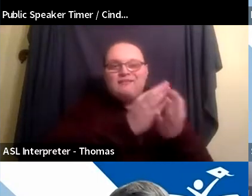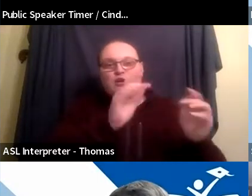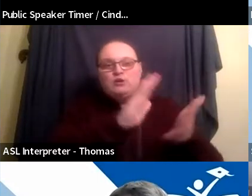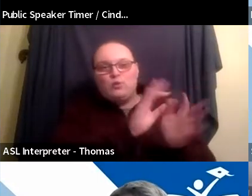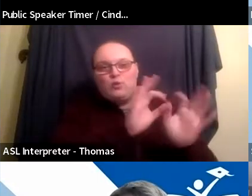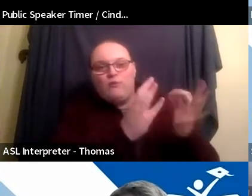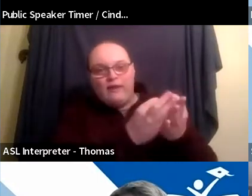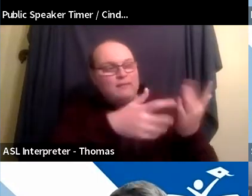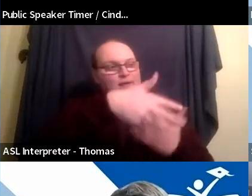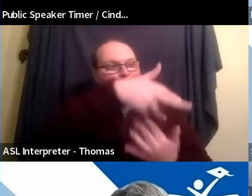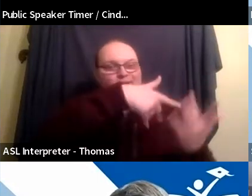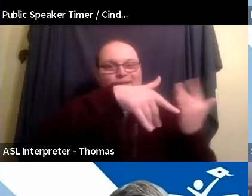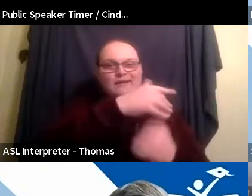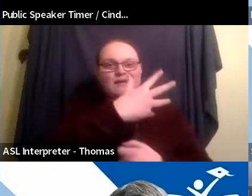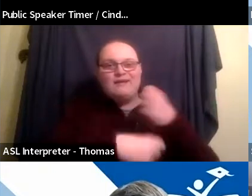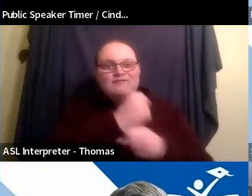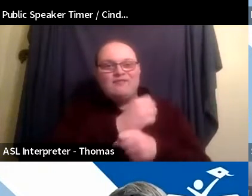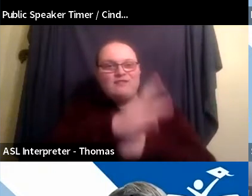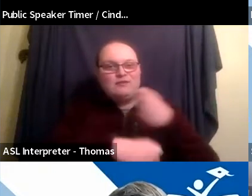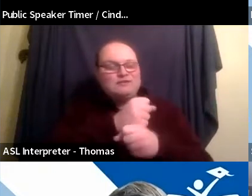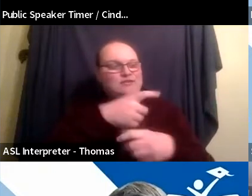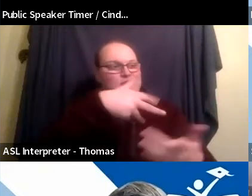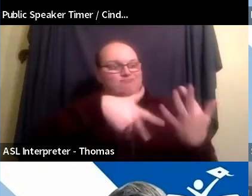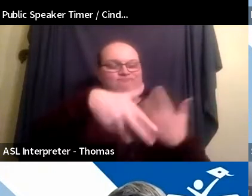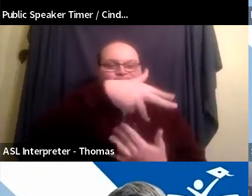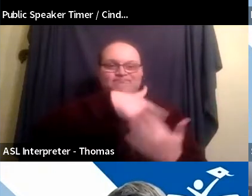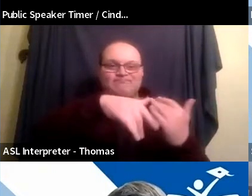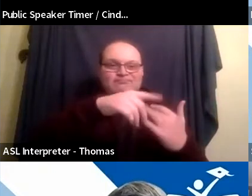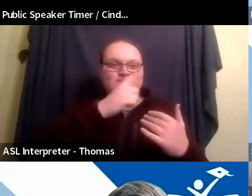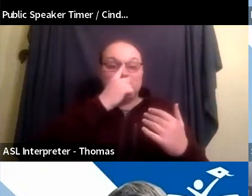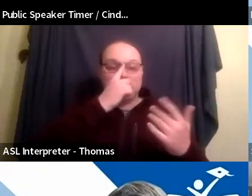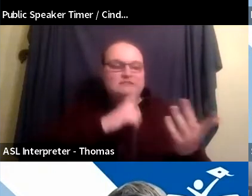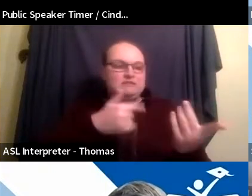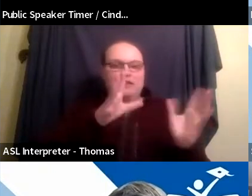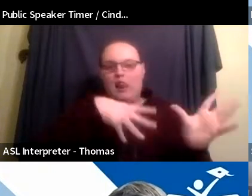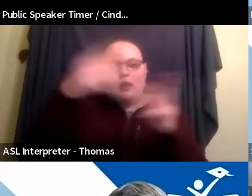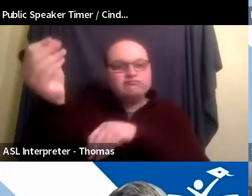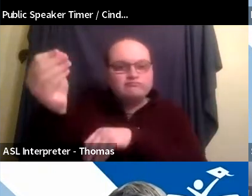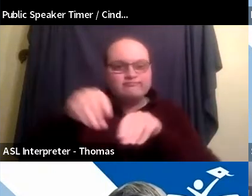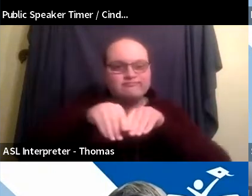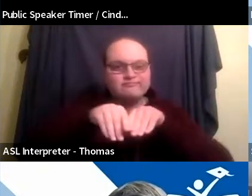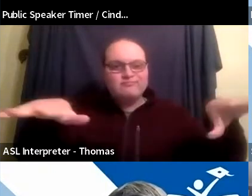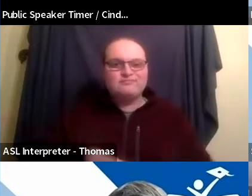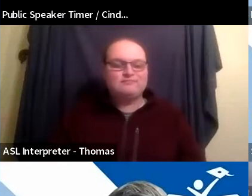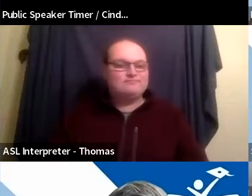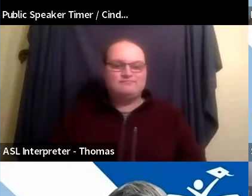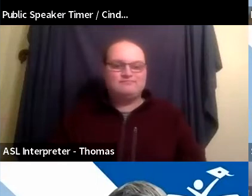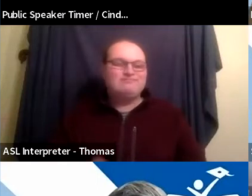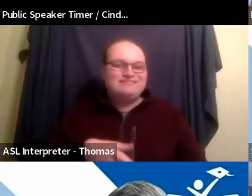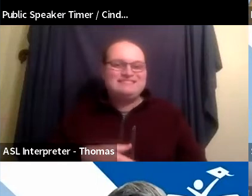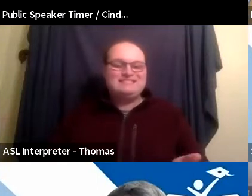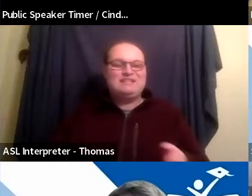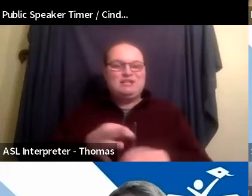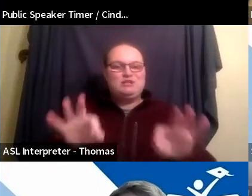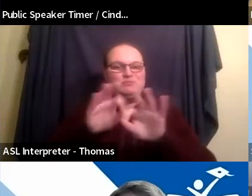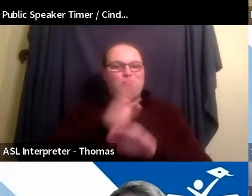these past 5-6 years. What we are trying to do is saying, hey, we need you to take a look and say, hey, do you actually